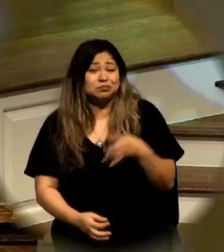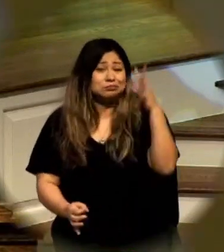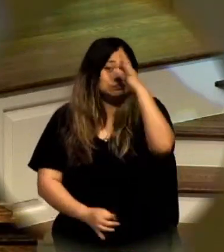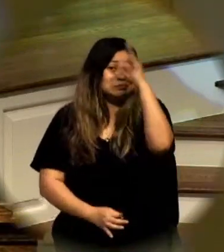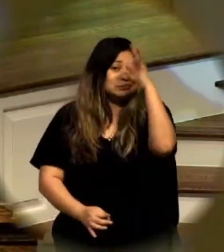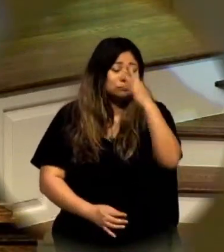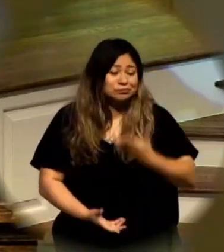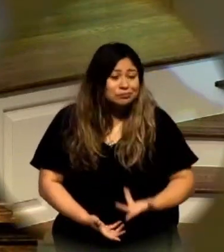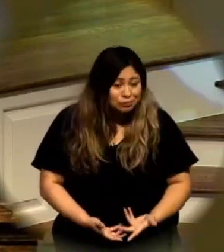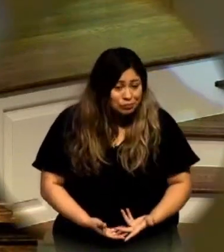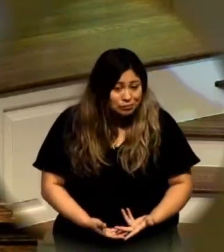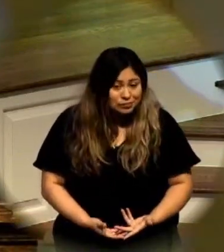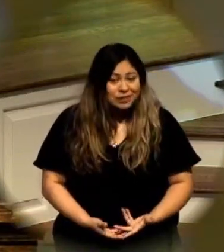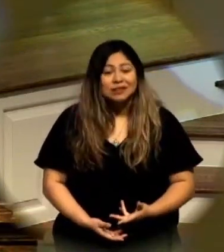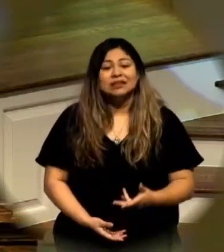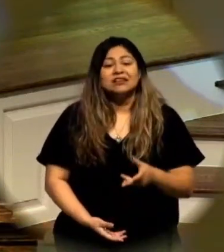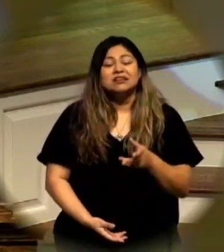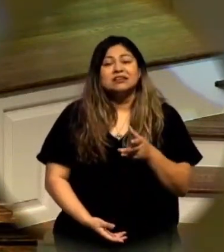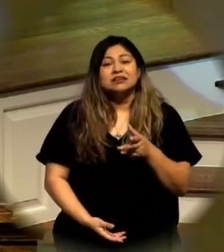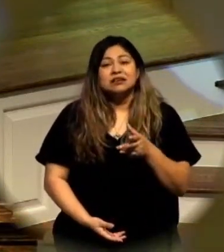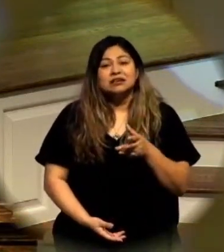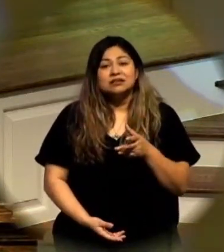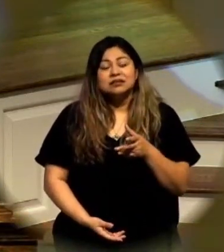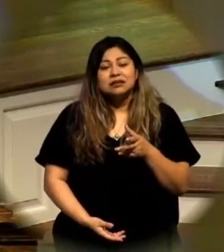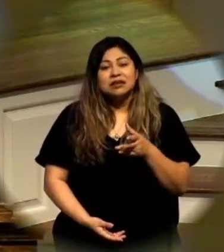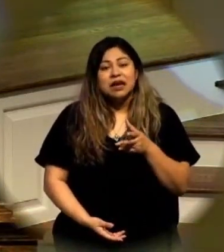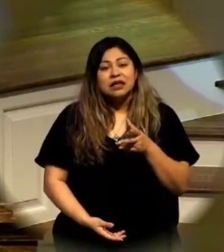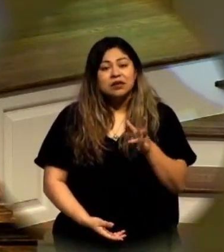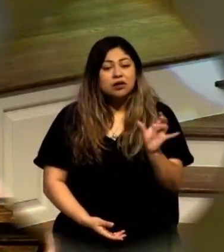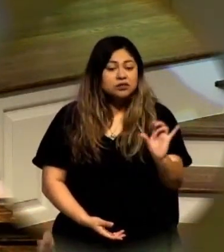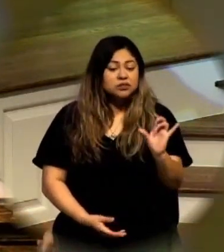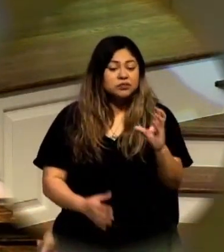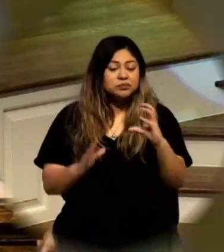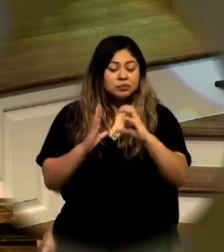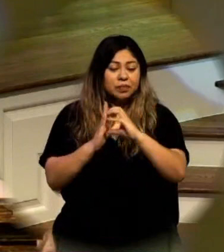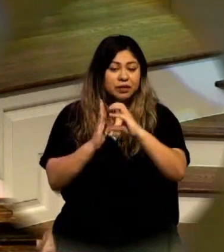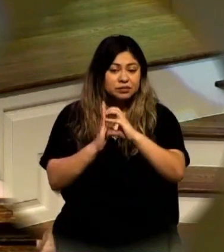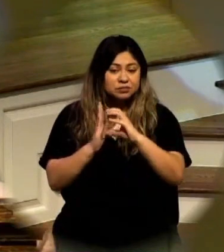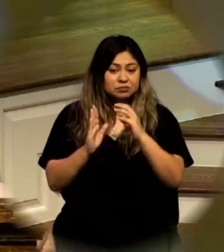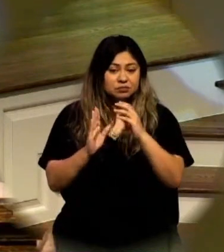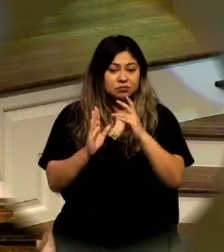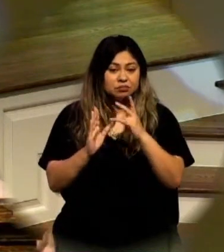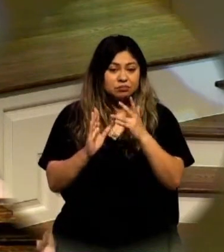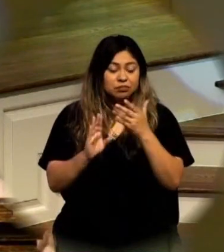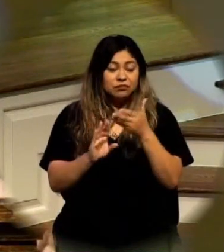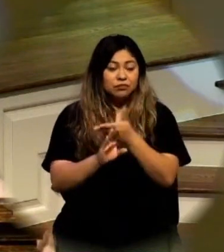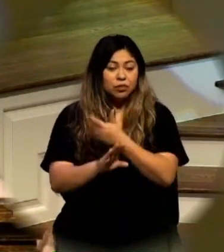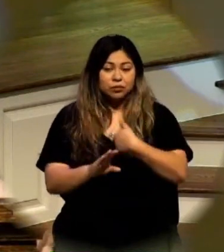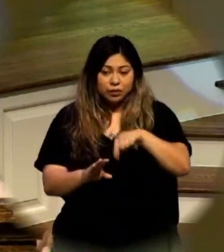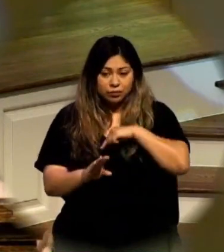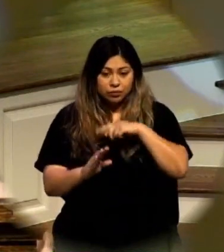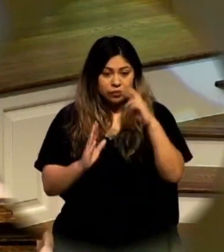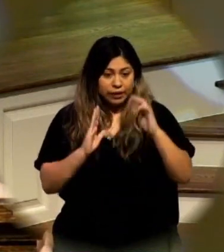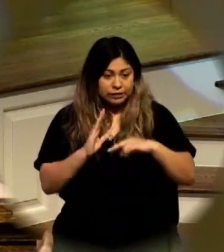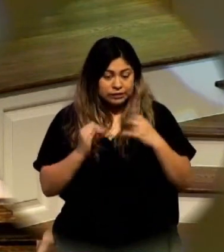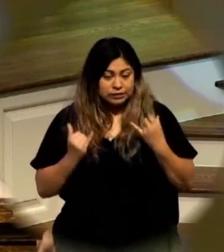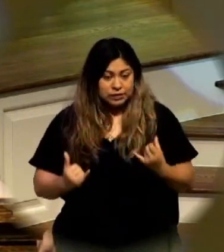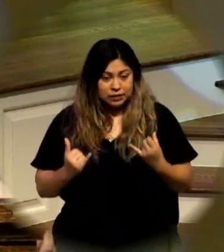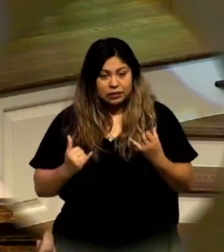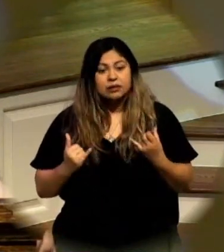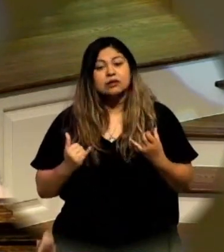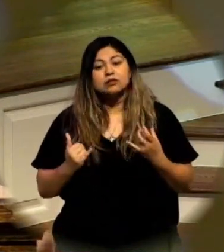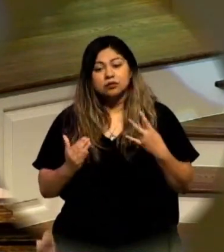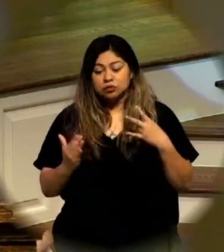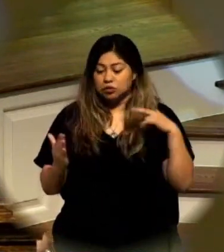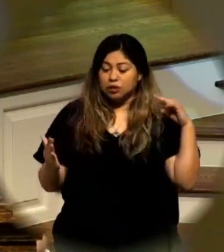of course, then find themselves in the passage, just before the passage we read today, where they look at one